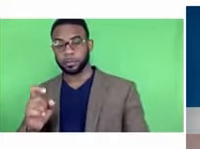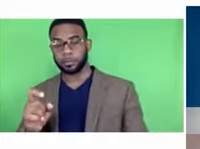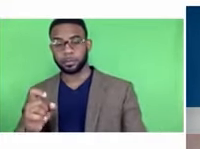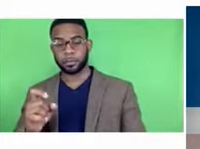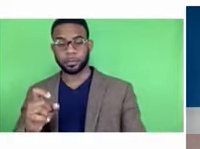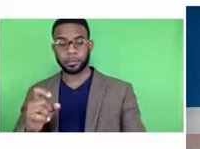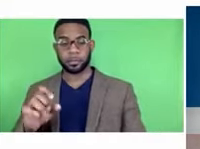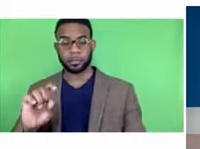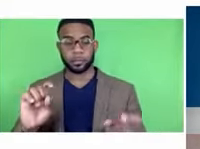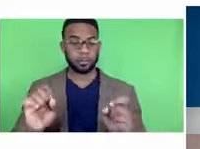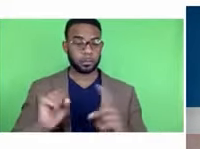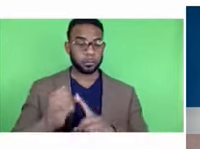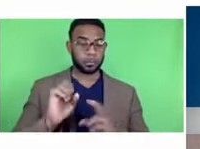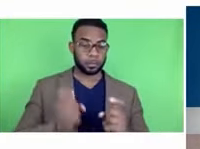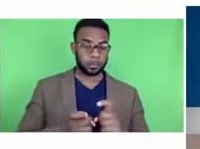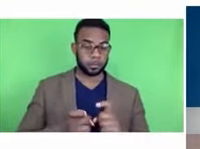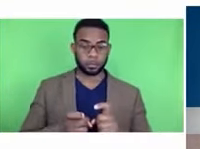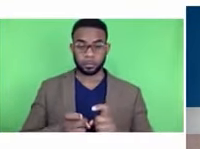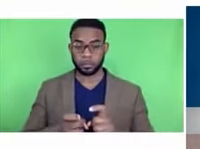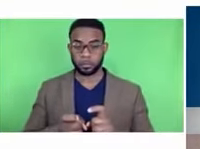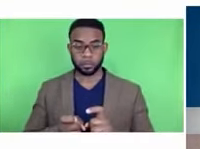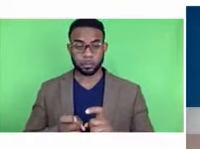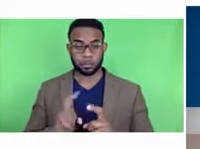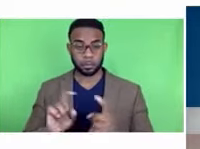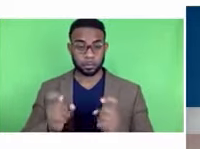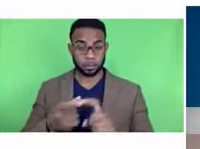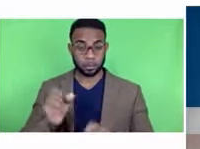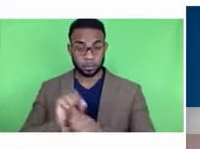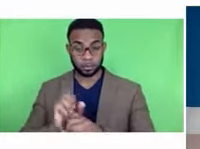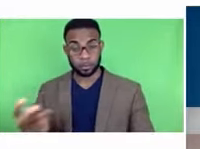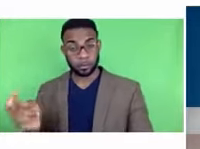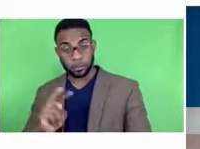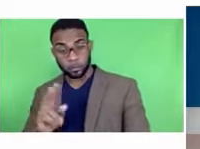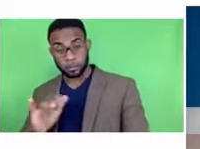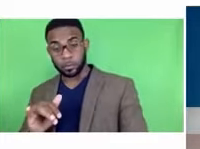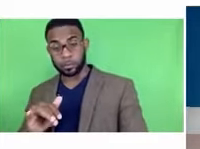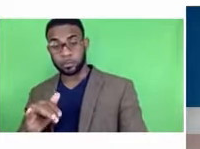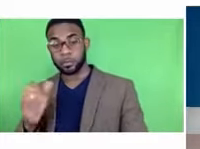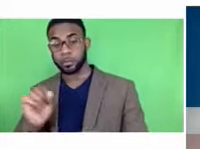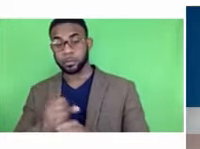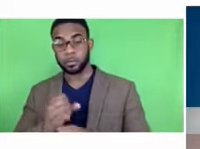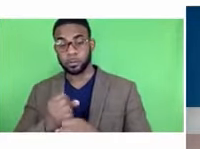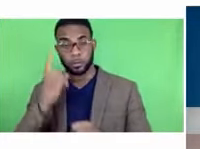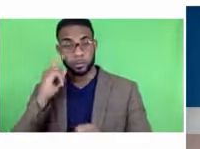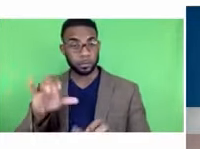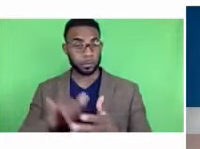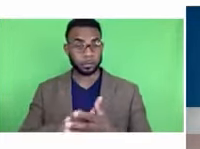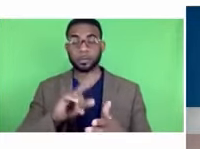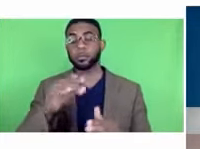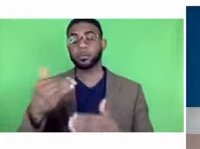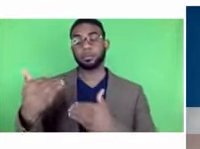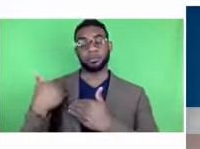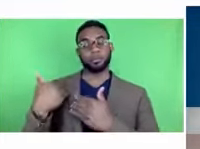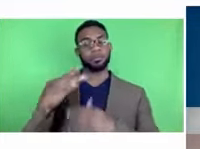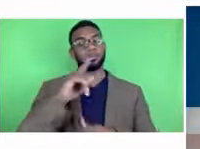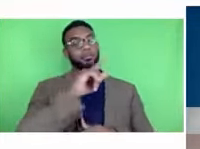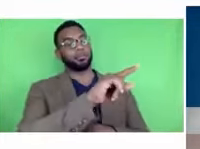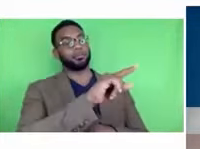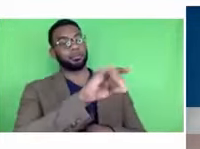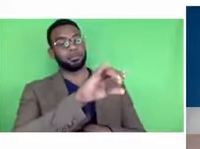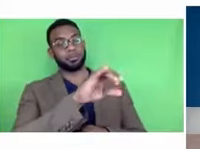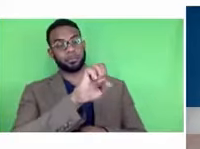society's changing, but what has changed from an employer perspective that would now make it safe for them to do that? So the onus, I think, is on the employer in that